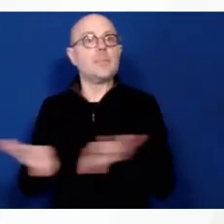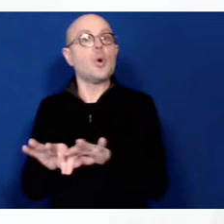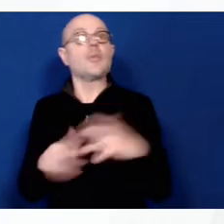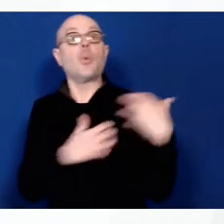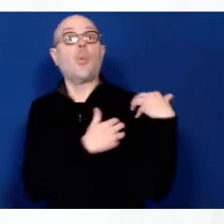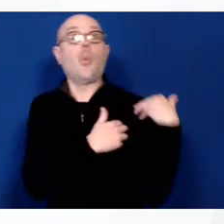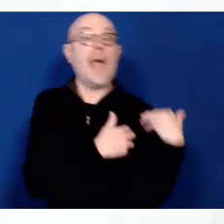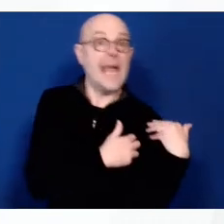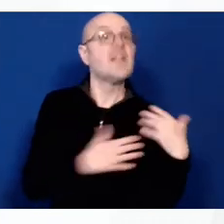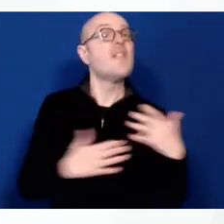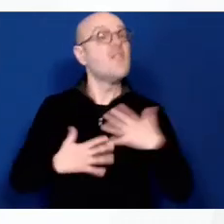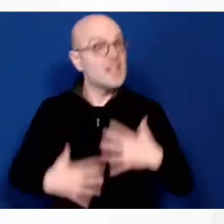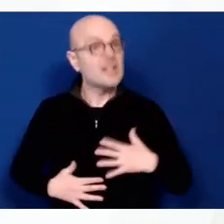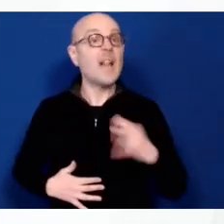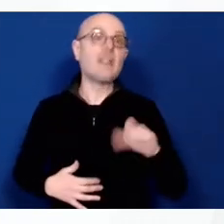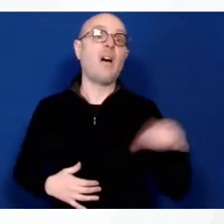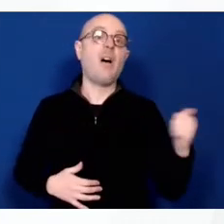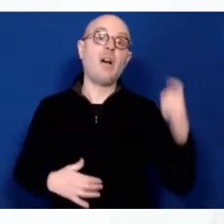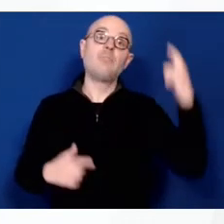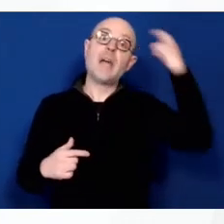otherwise, of the migrant's journey.